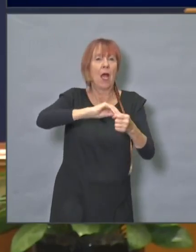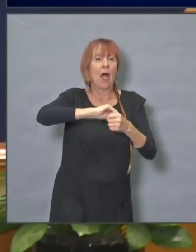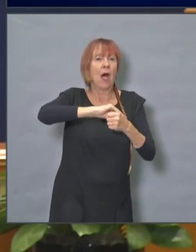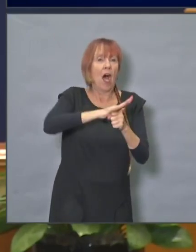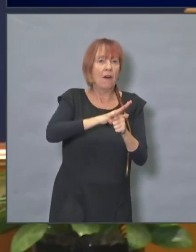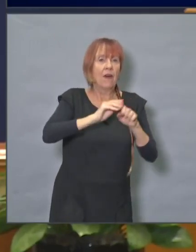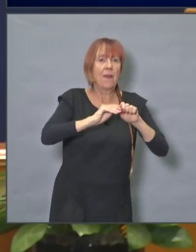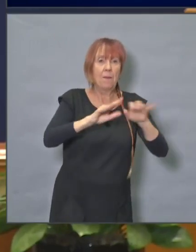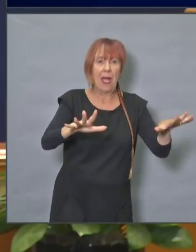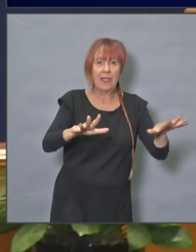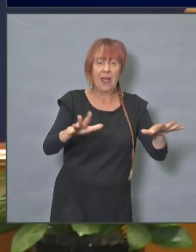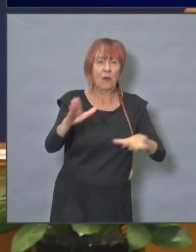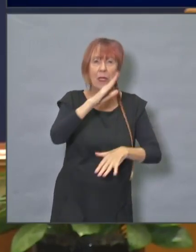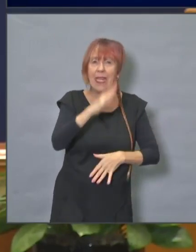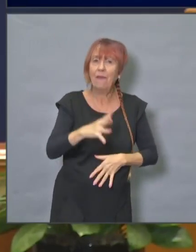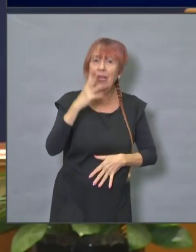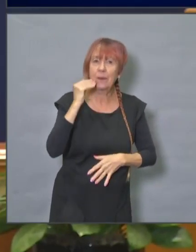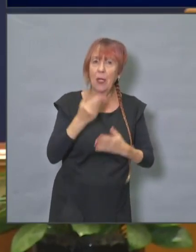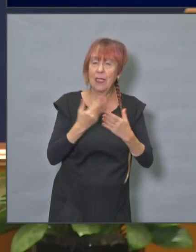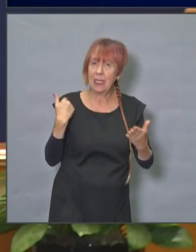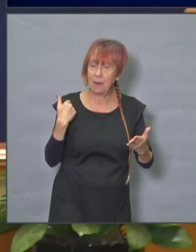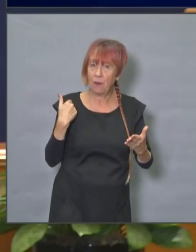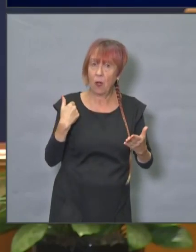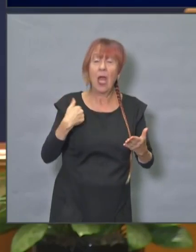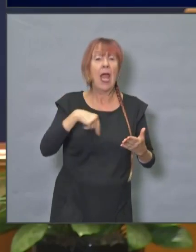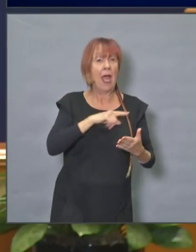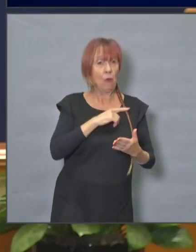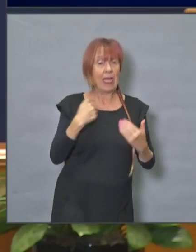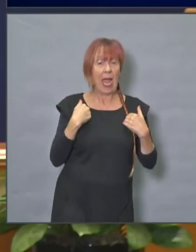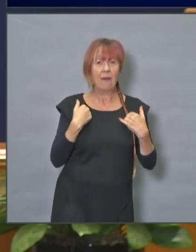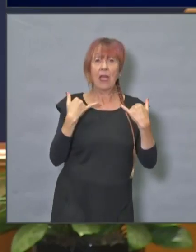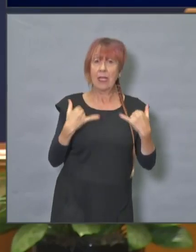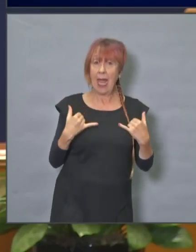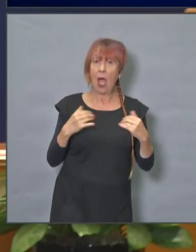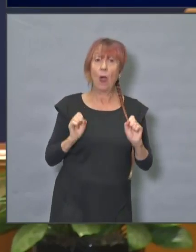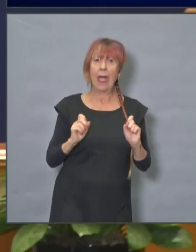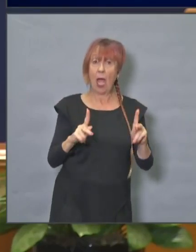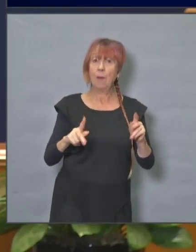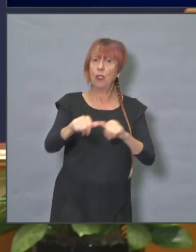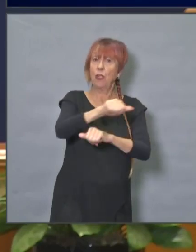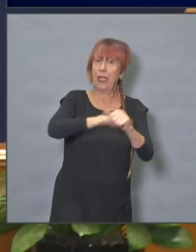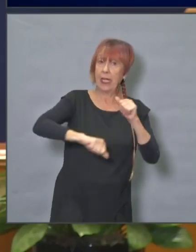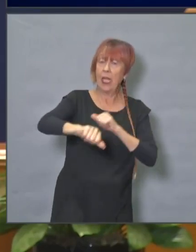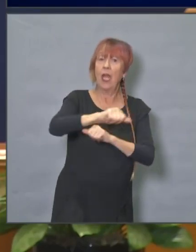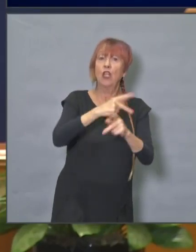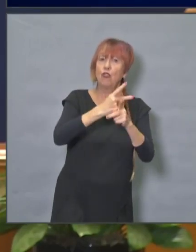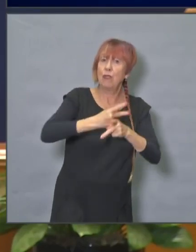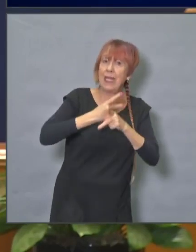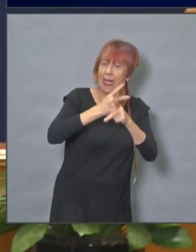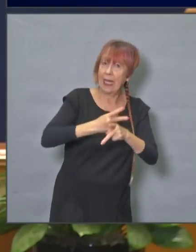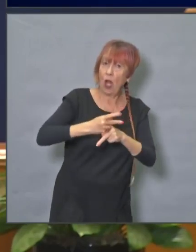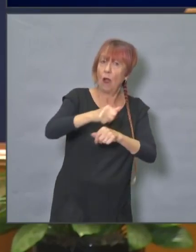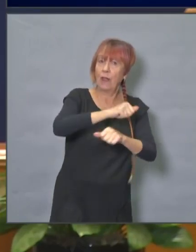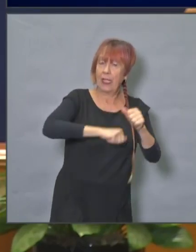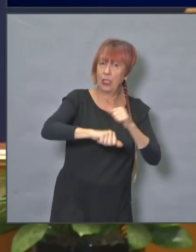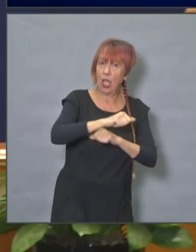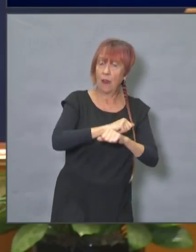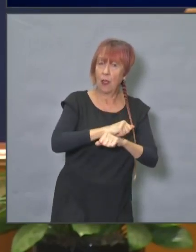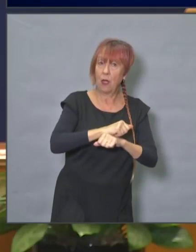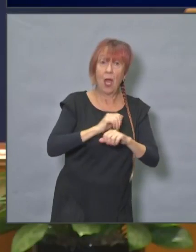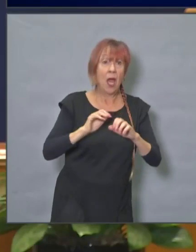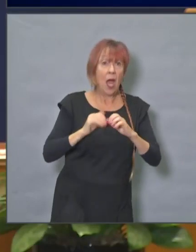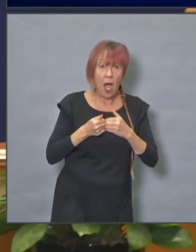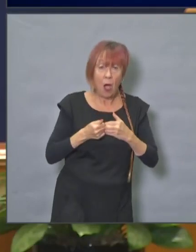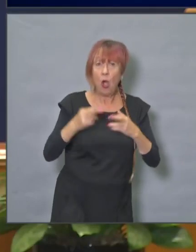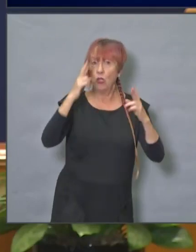ever experienced, and we have an opportunity to care for each other. And we do that by being extraordinarily respectful and putting on those